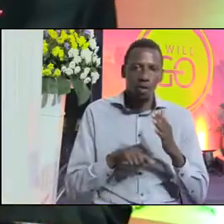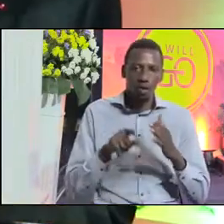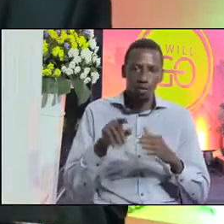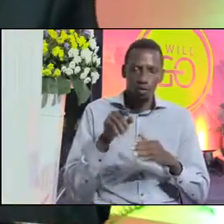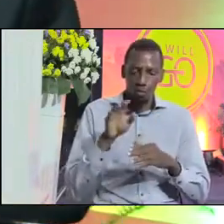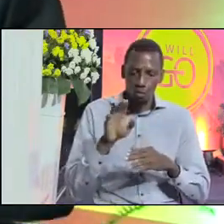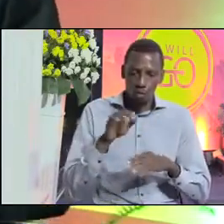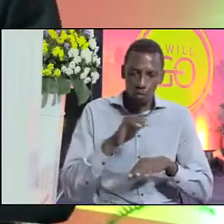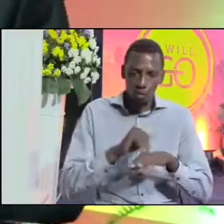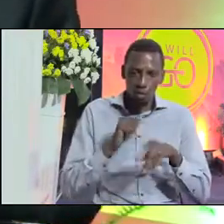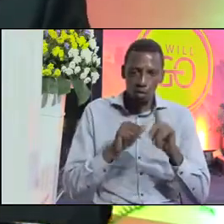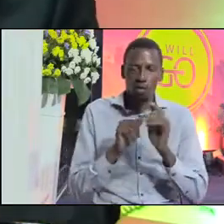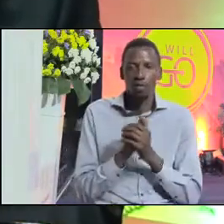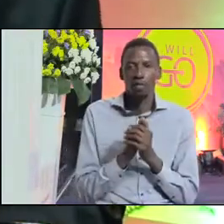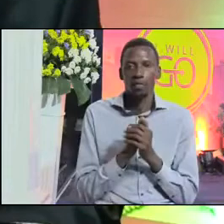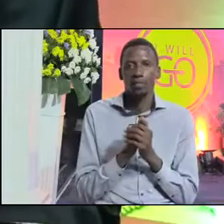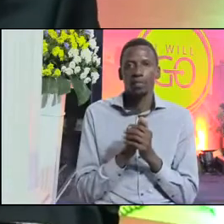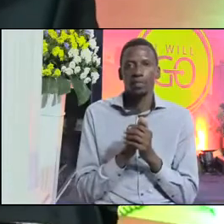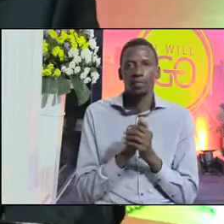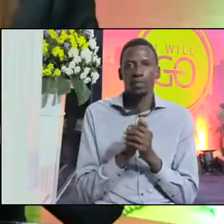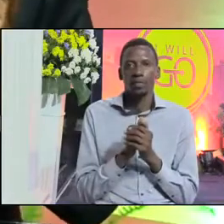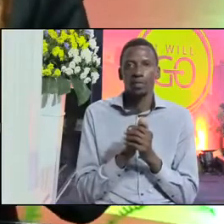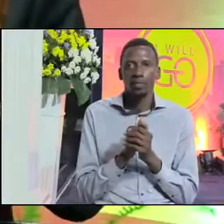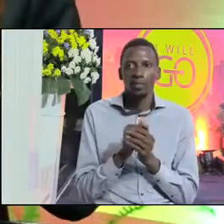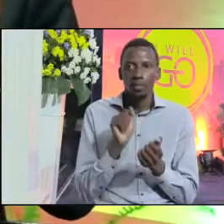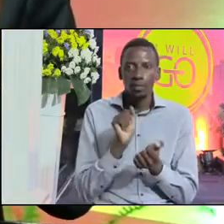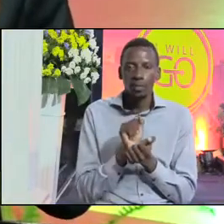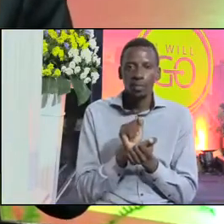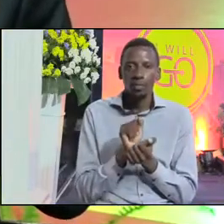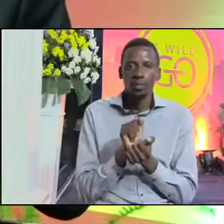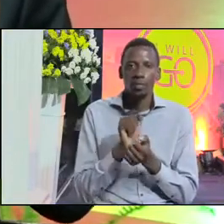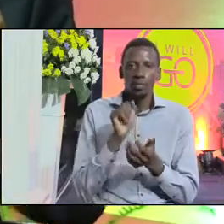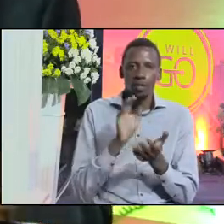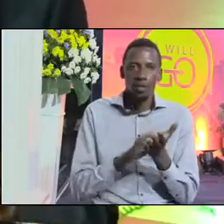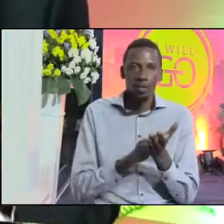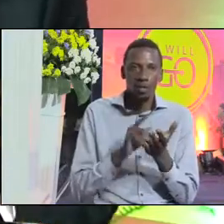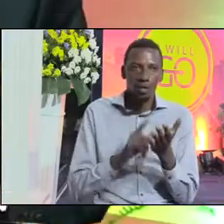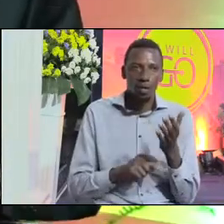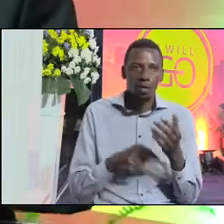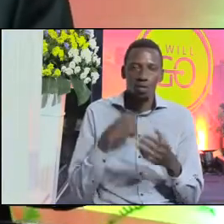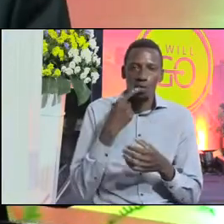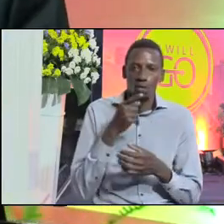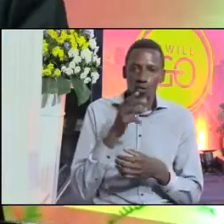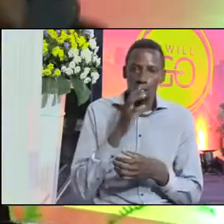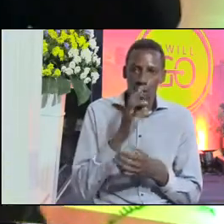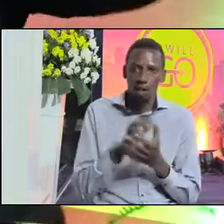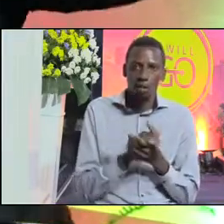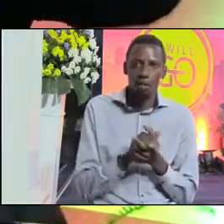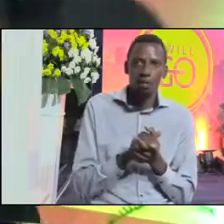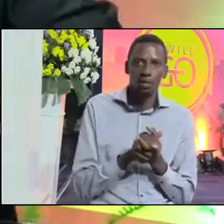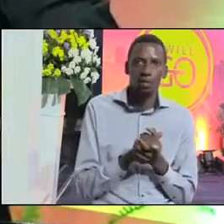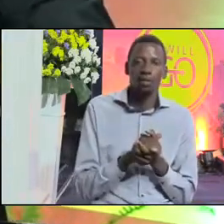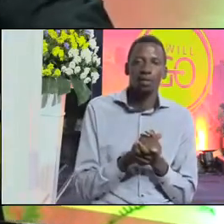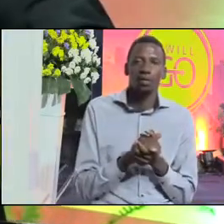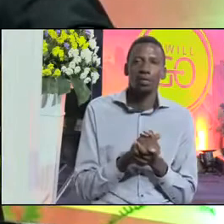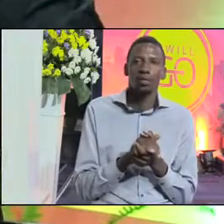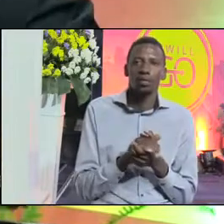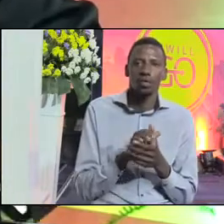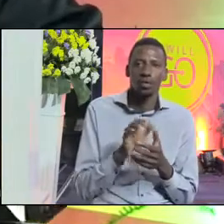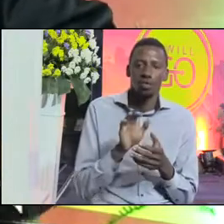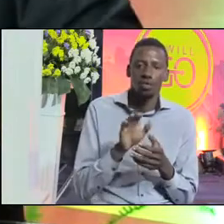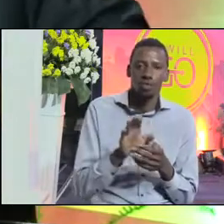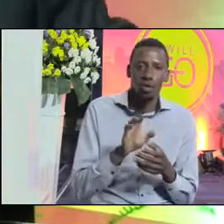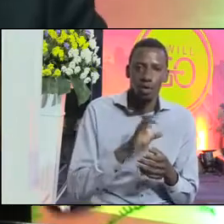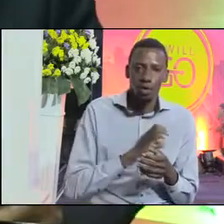And again, Paul may be suggesting here that who you are, your own sense